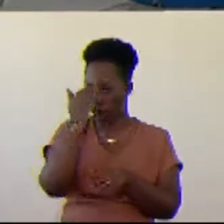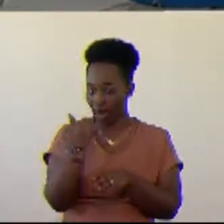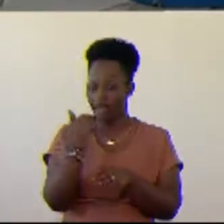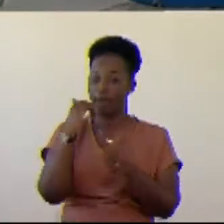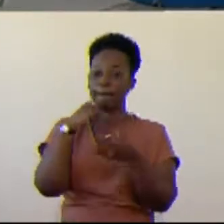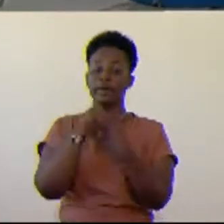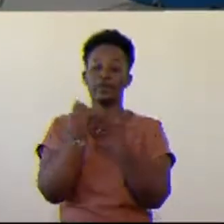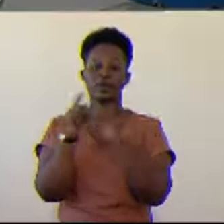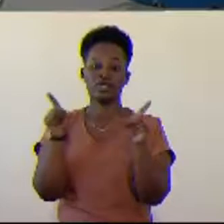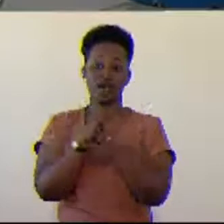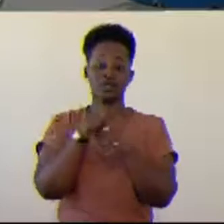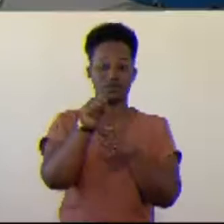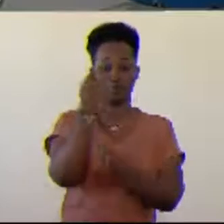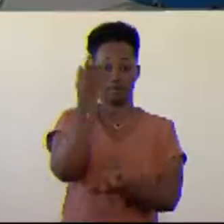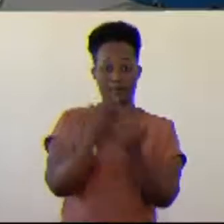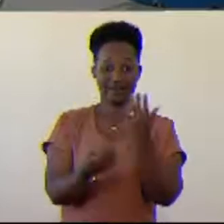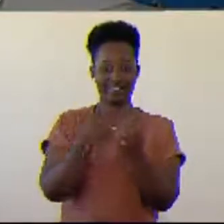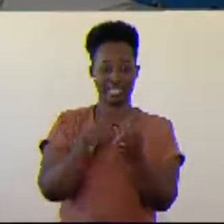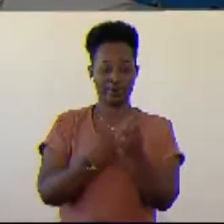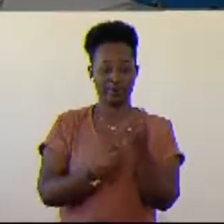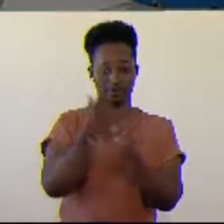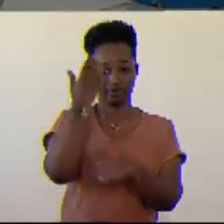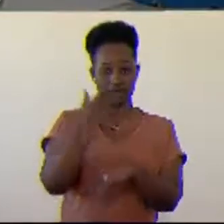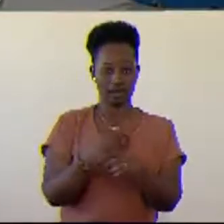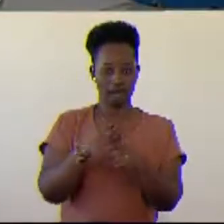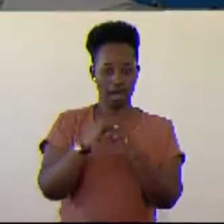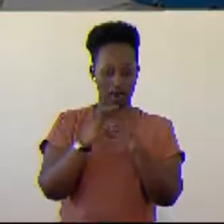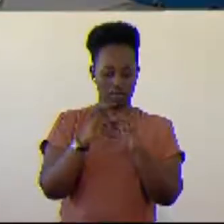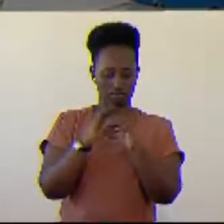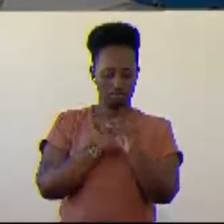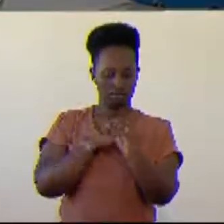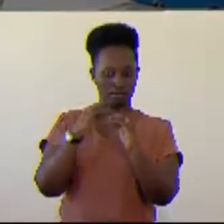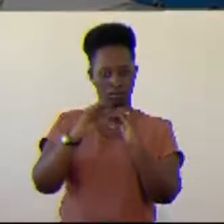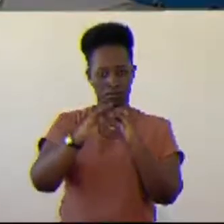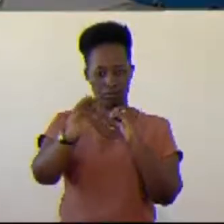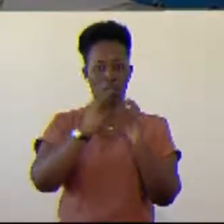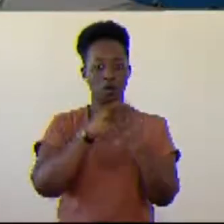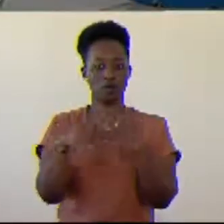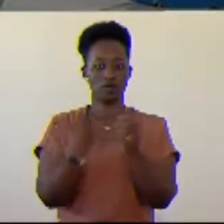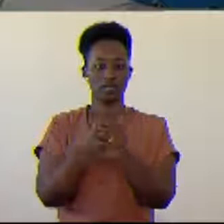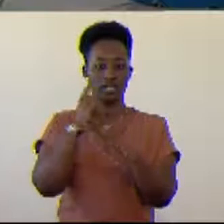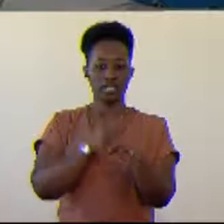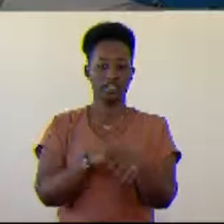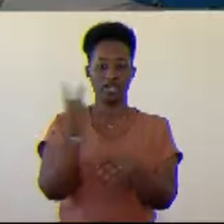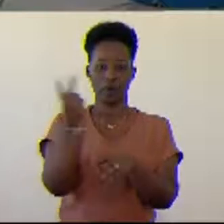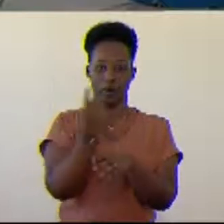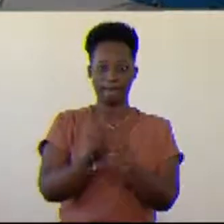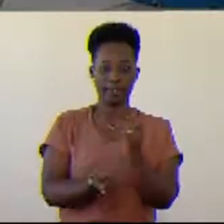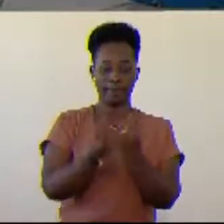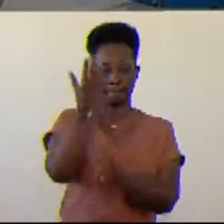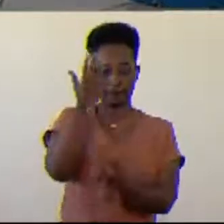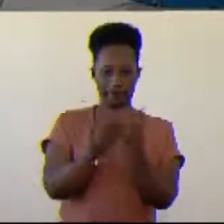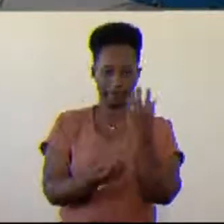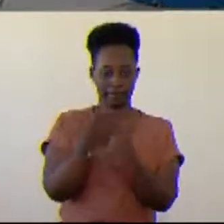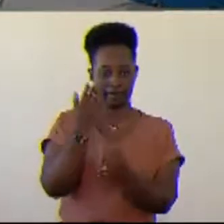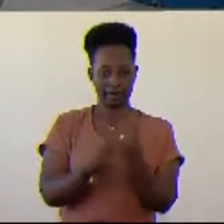you burn, you see I'm burning from both ends. When this end burns, because we started from equilibrium, when this